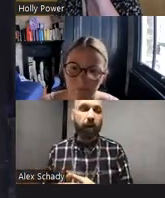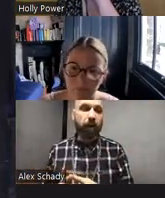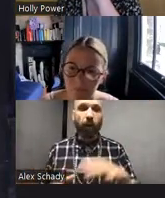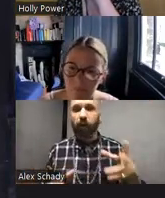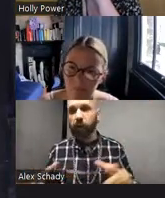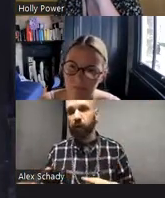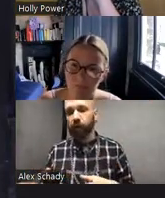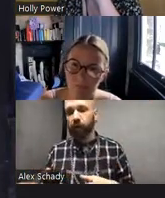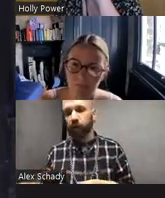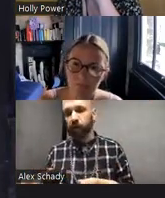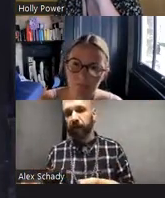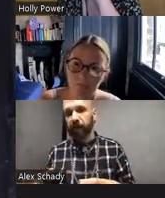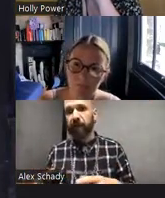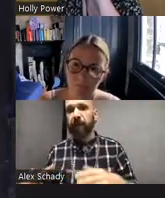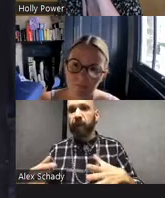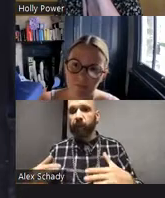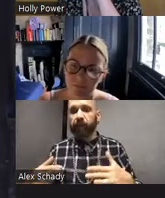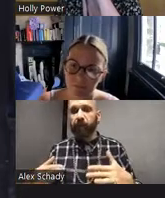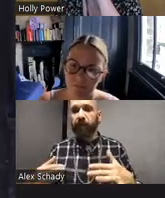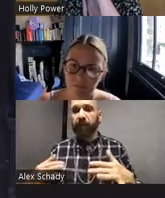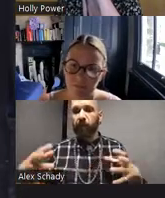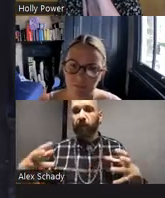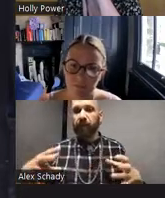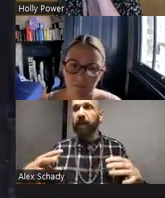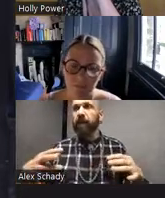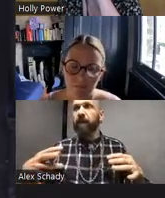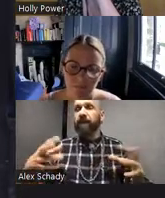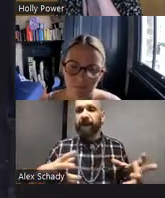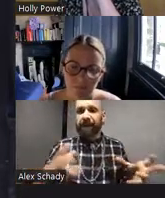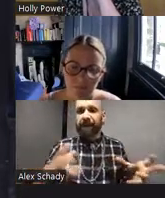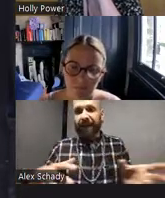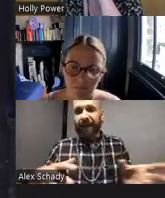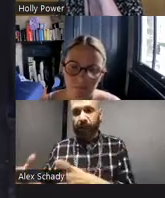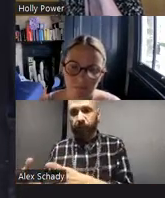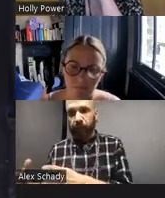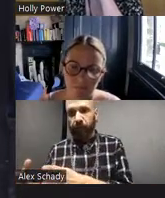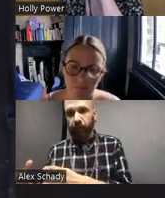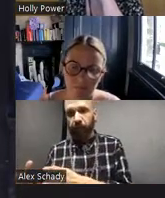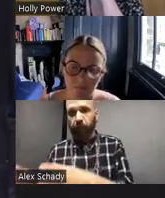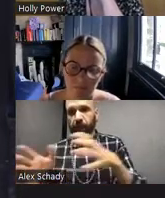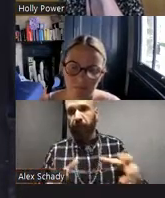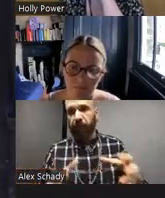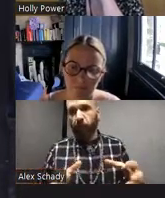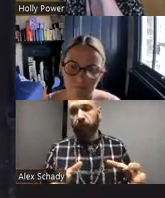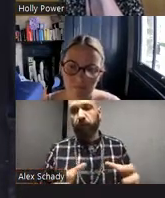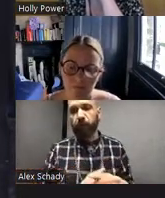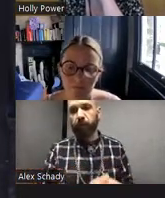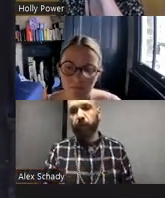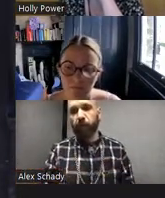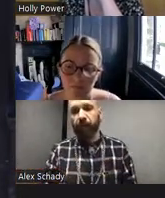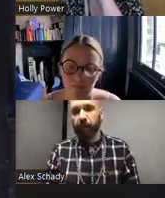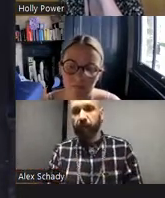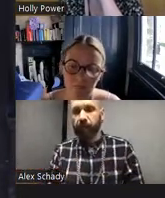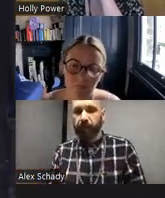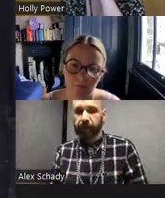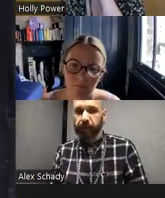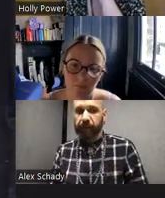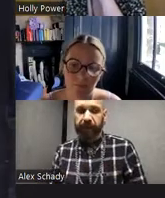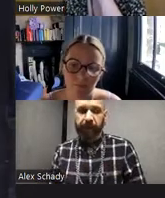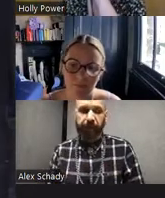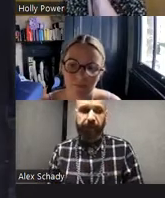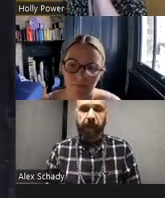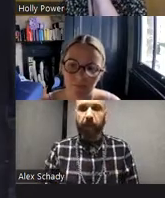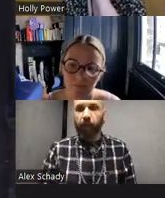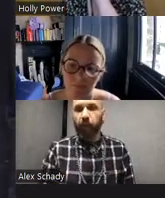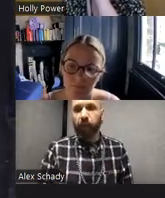how running workshops might be not something that we did as extra to what the students were doing on their degree and